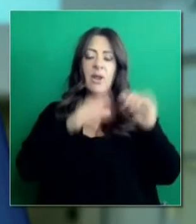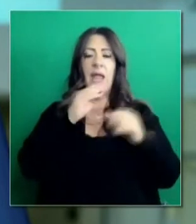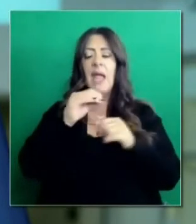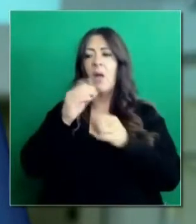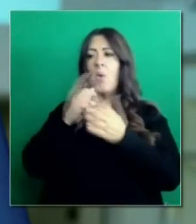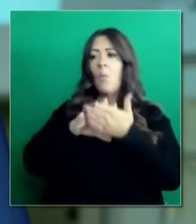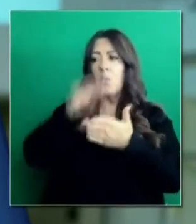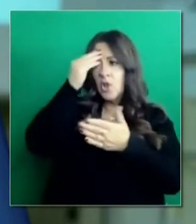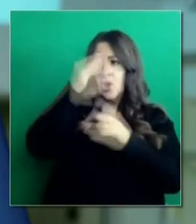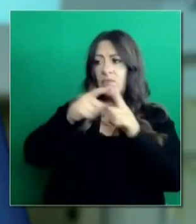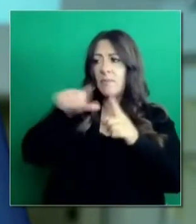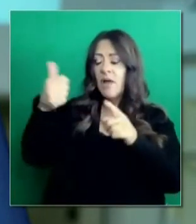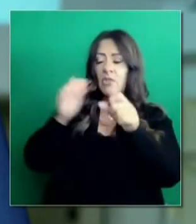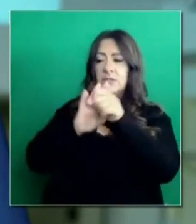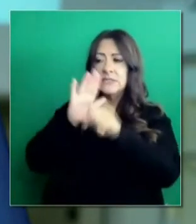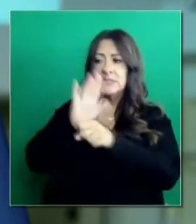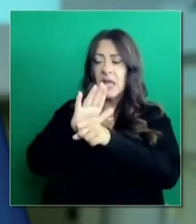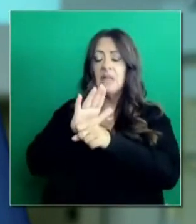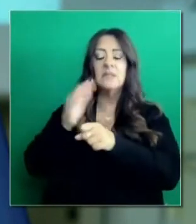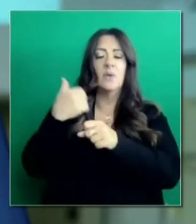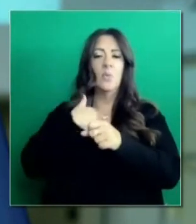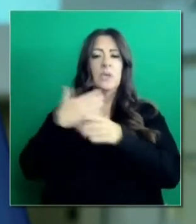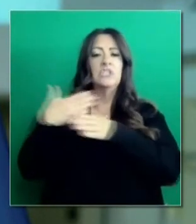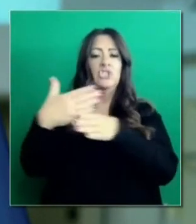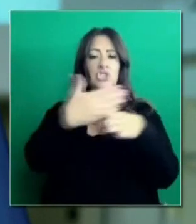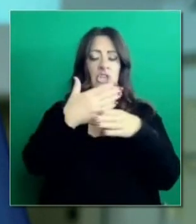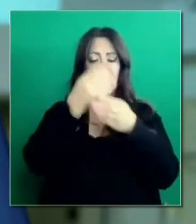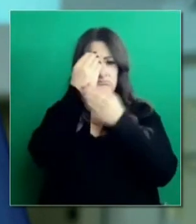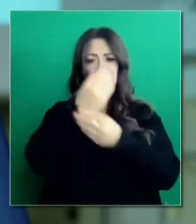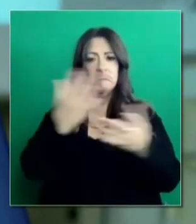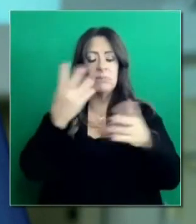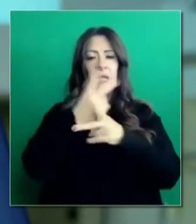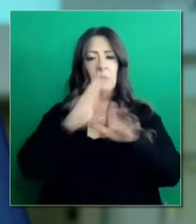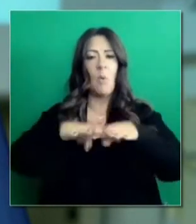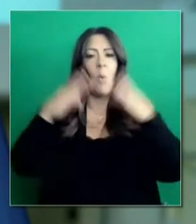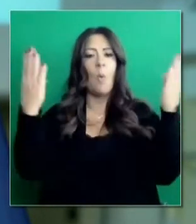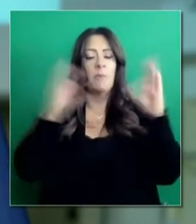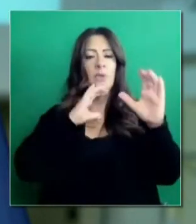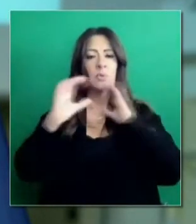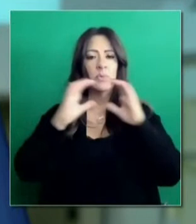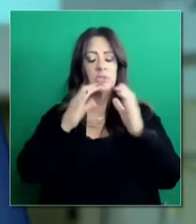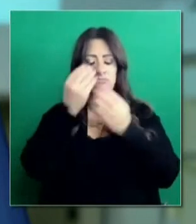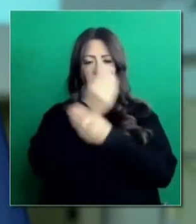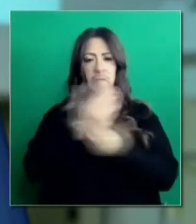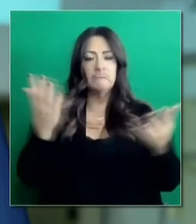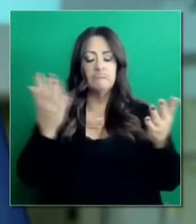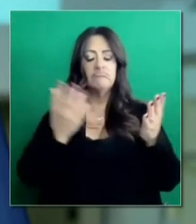the lessons learned, I think is key to continuing to develop the confidence of our state,